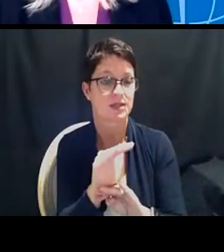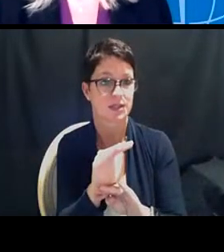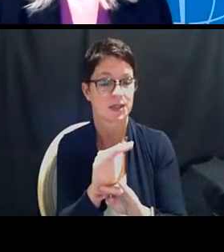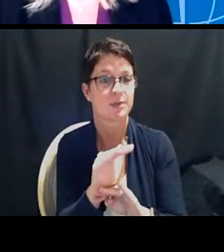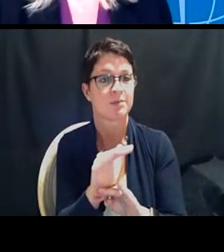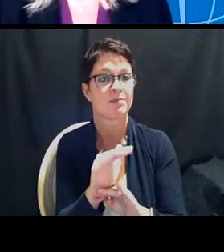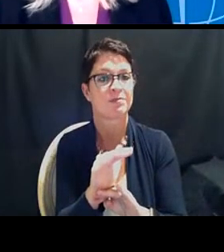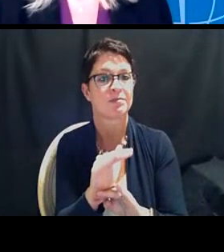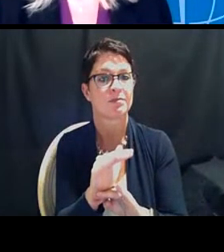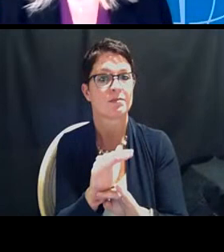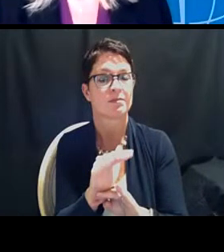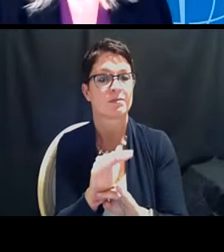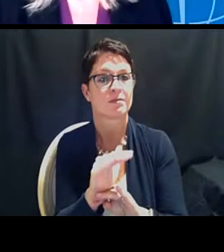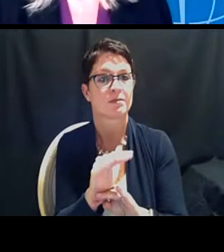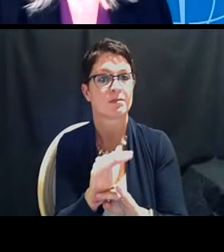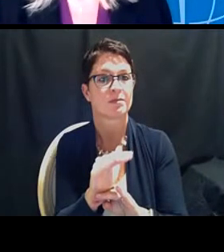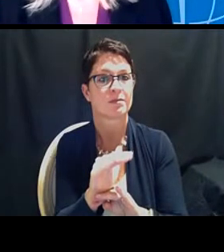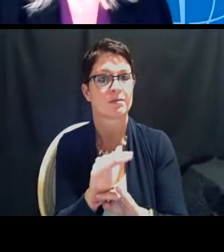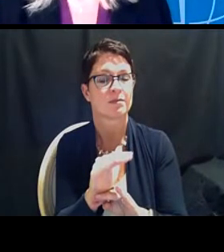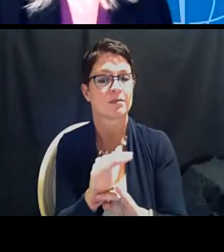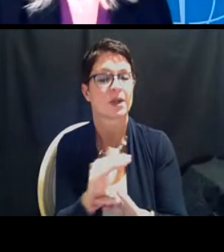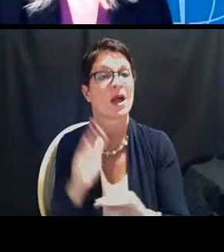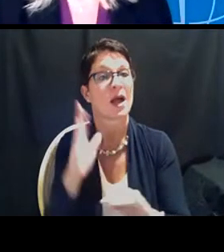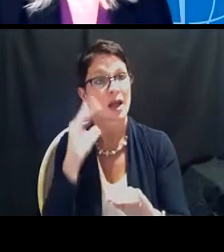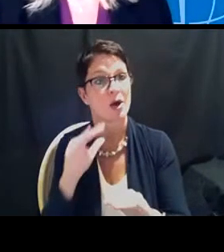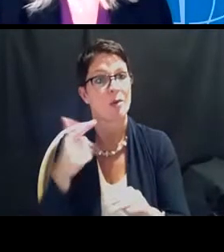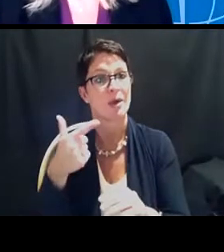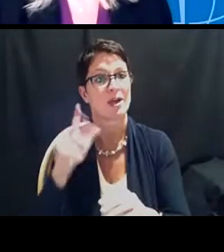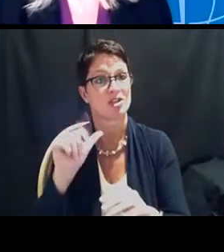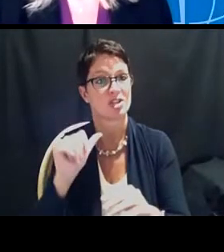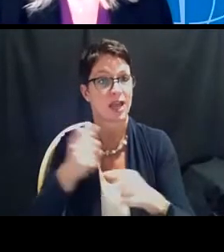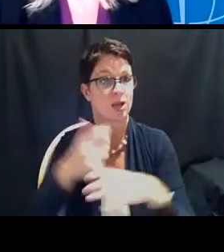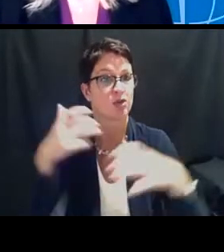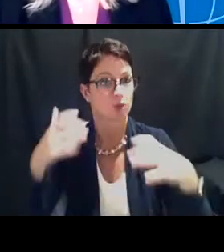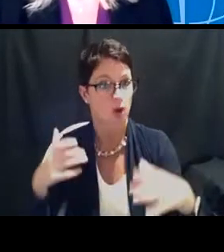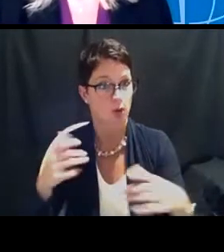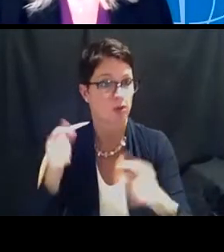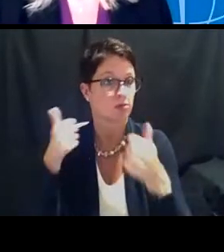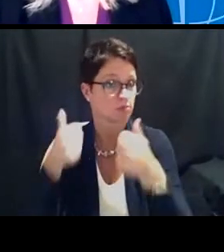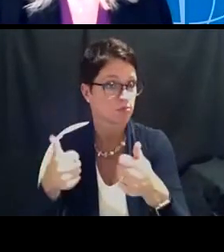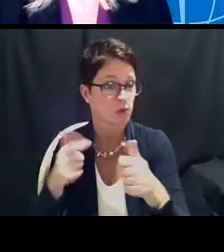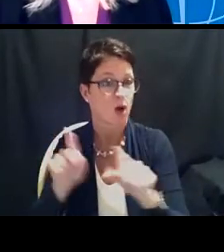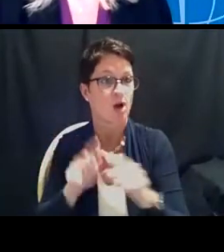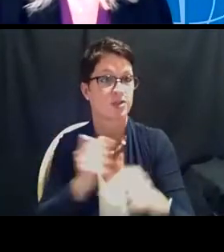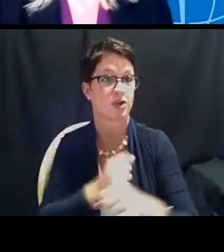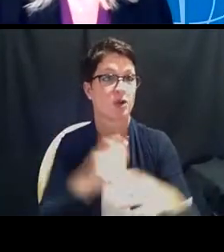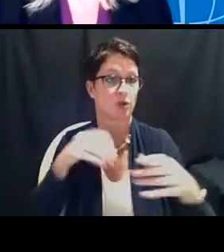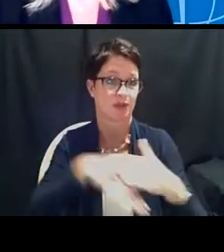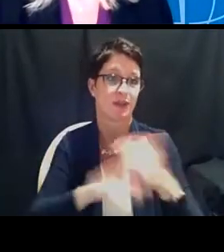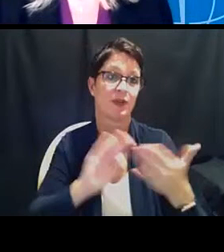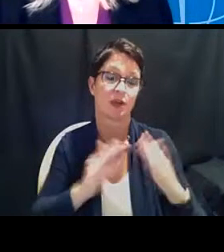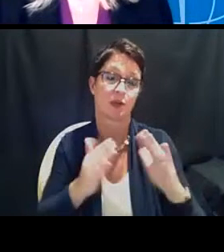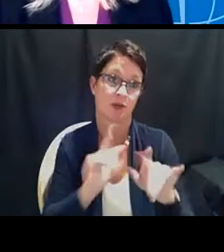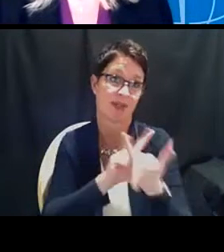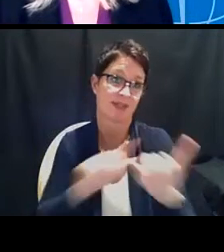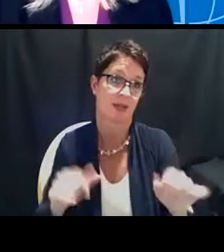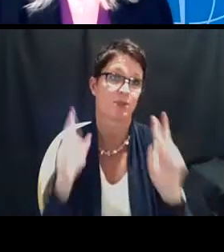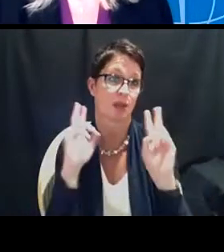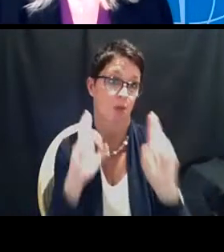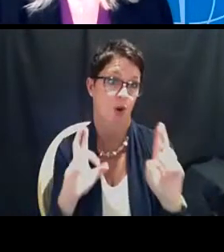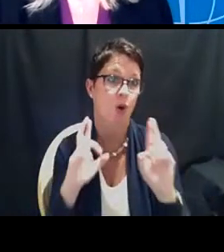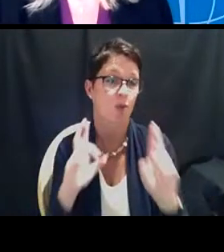I'm optimistic with the growth of LaGuardia Airport, and there will also be growth within our community that will